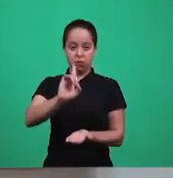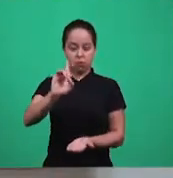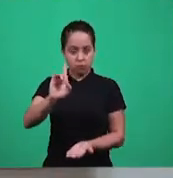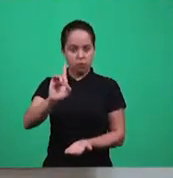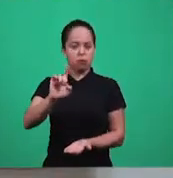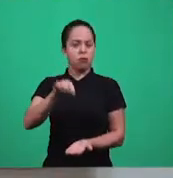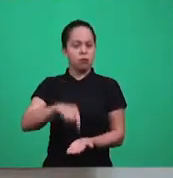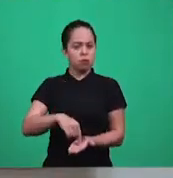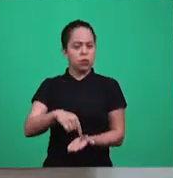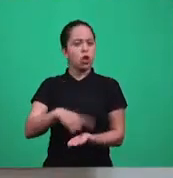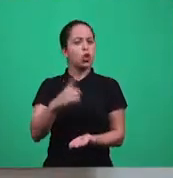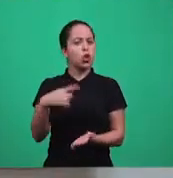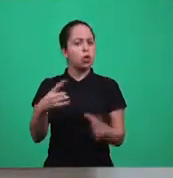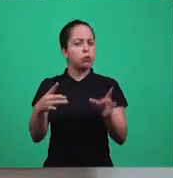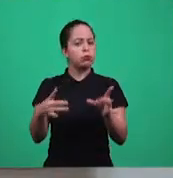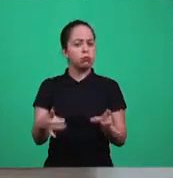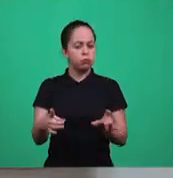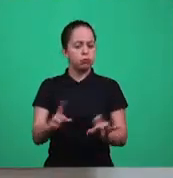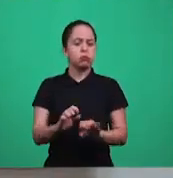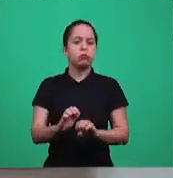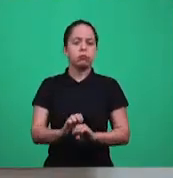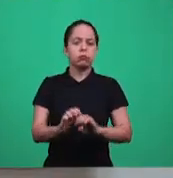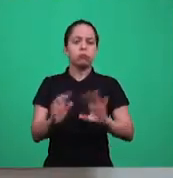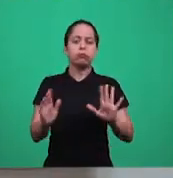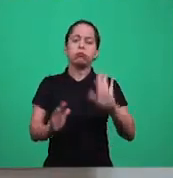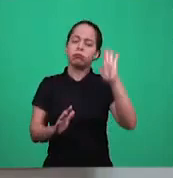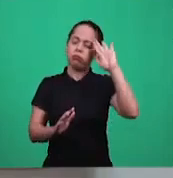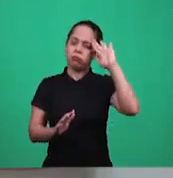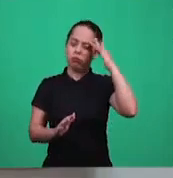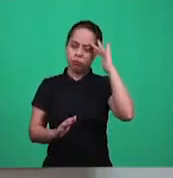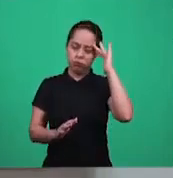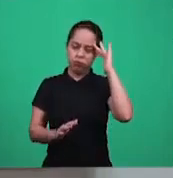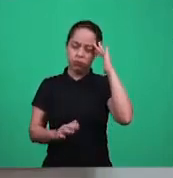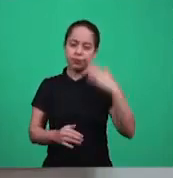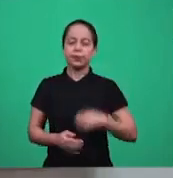the teaching of the Word is very clear here.